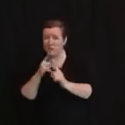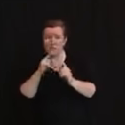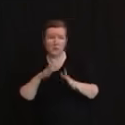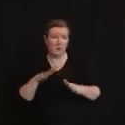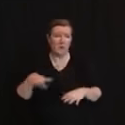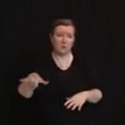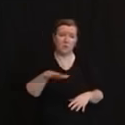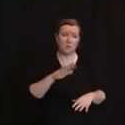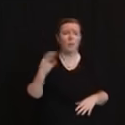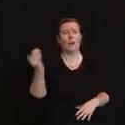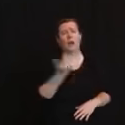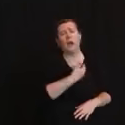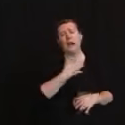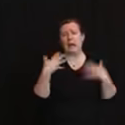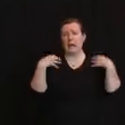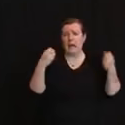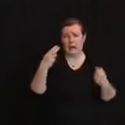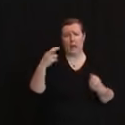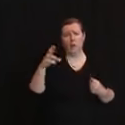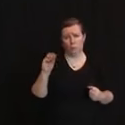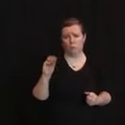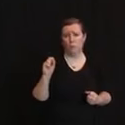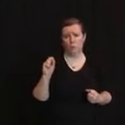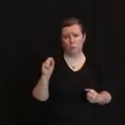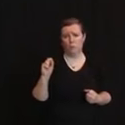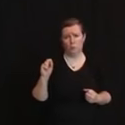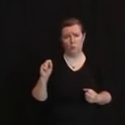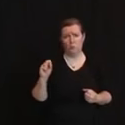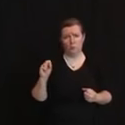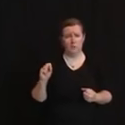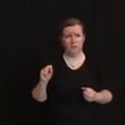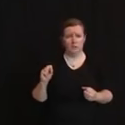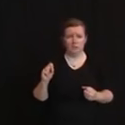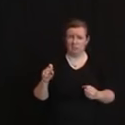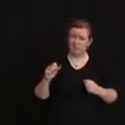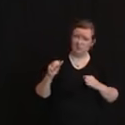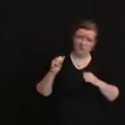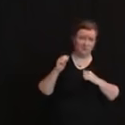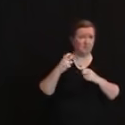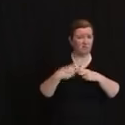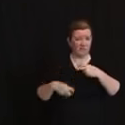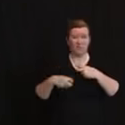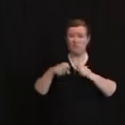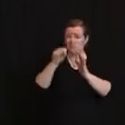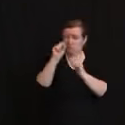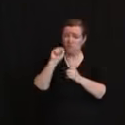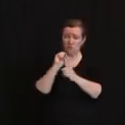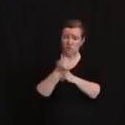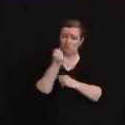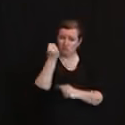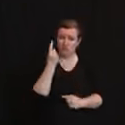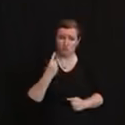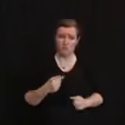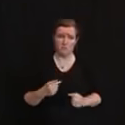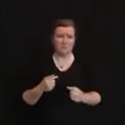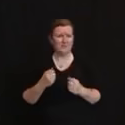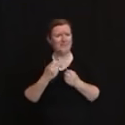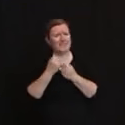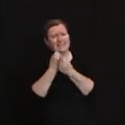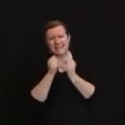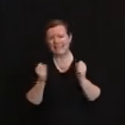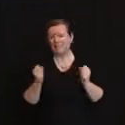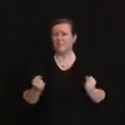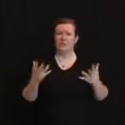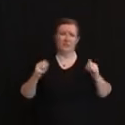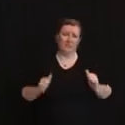as difficult as this situation is, you are saving far more lives than we have lost. For